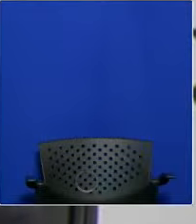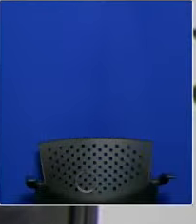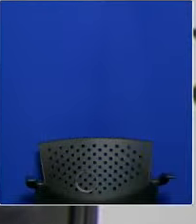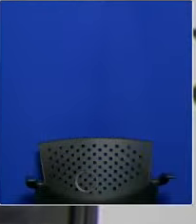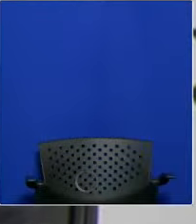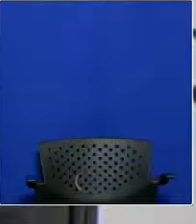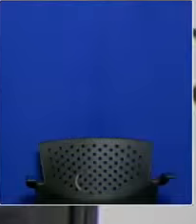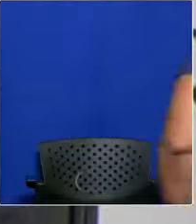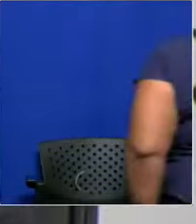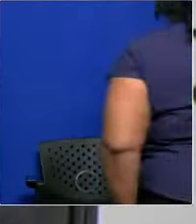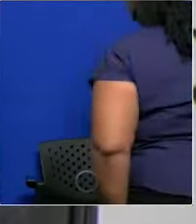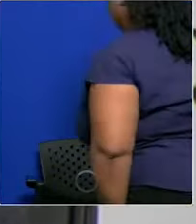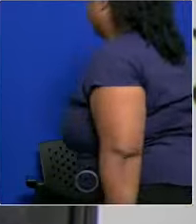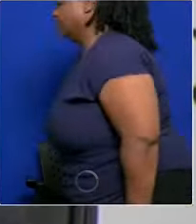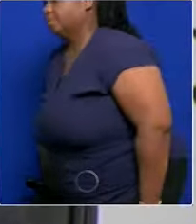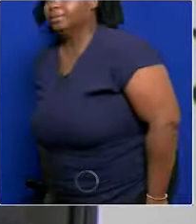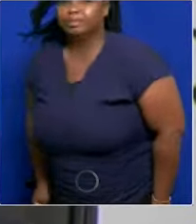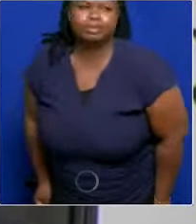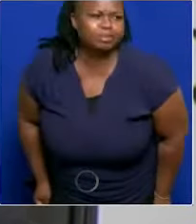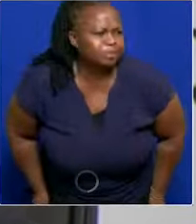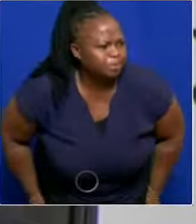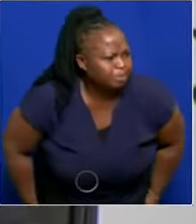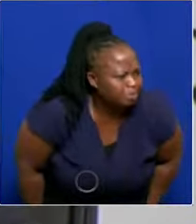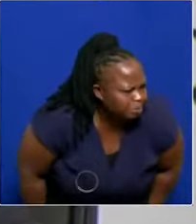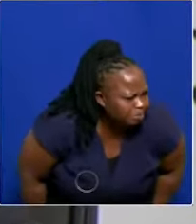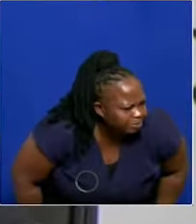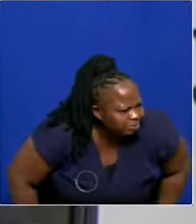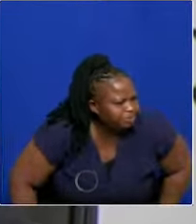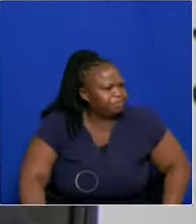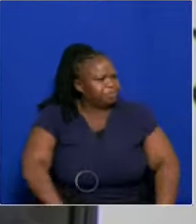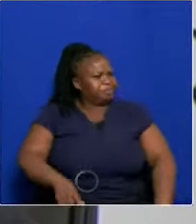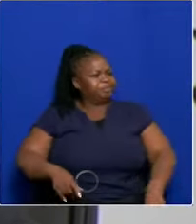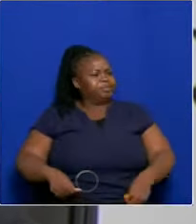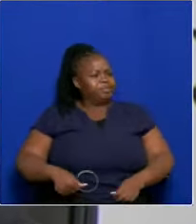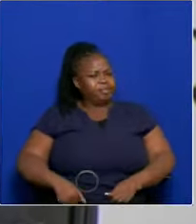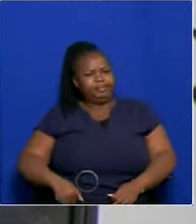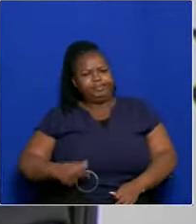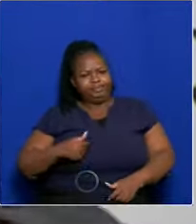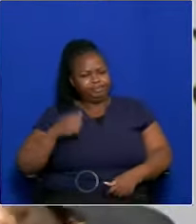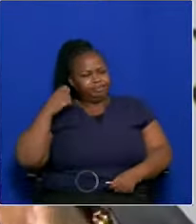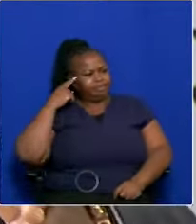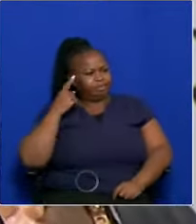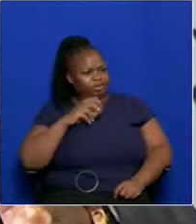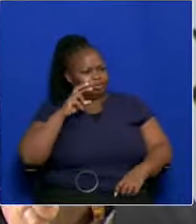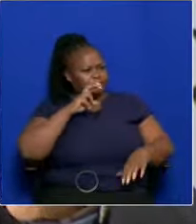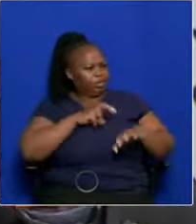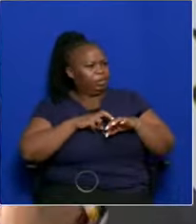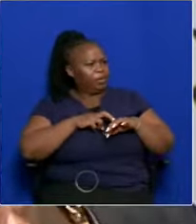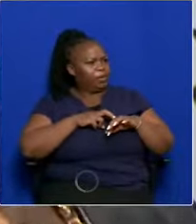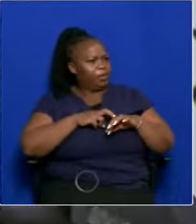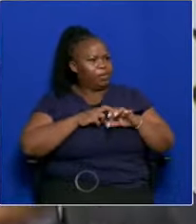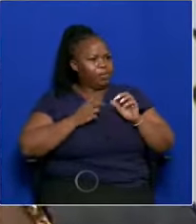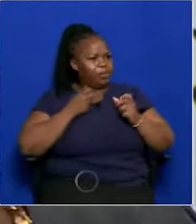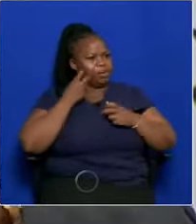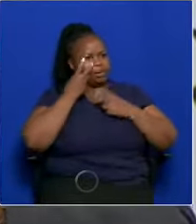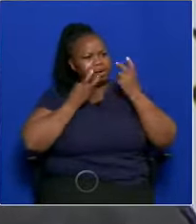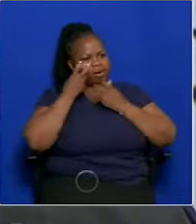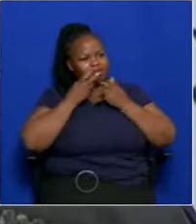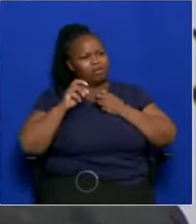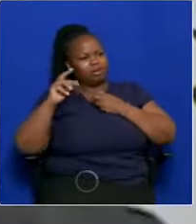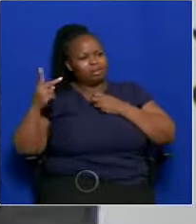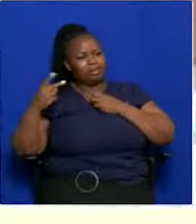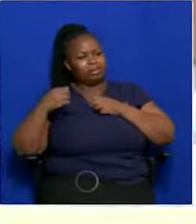whatever, I don't have to run around again looking for another money. So it was not about the amount. The amount